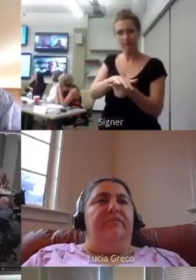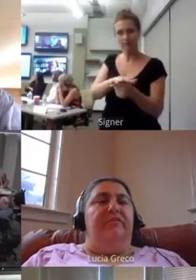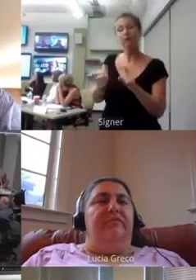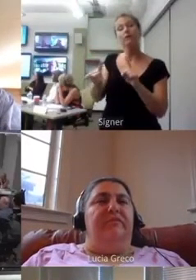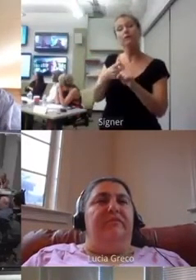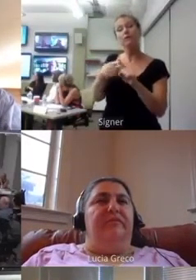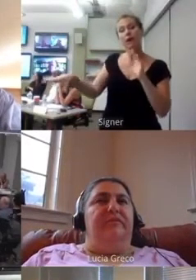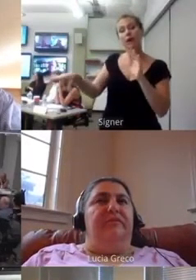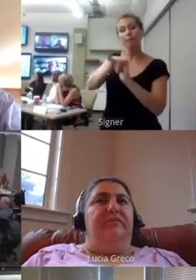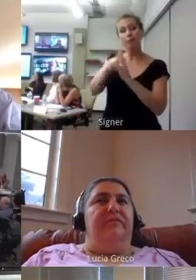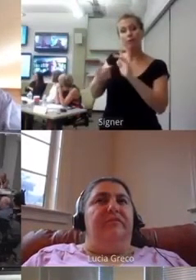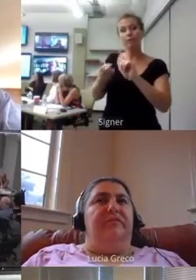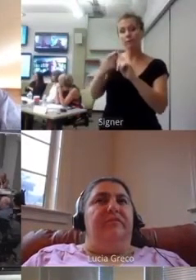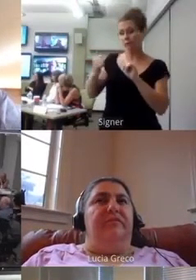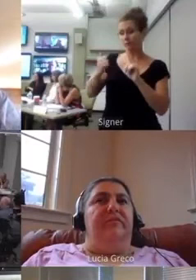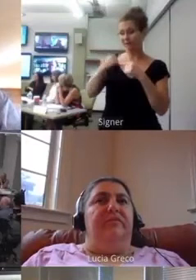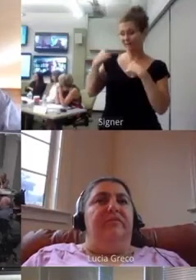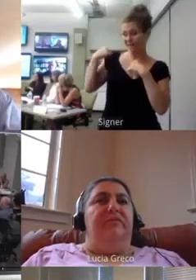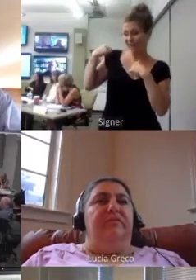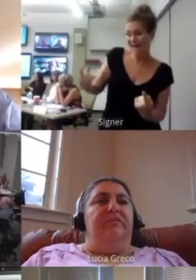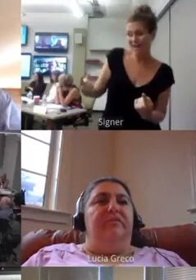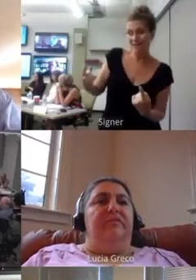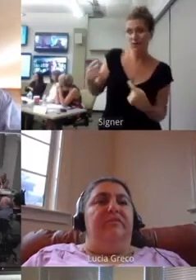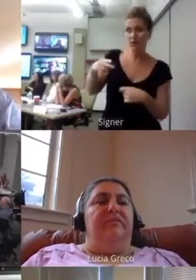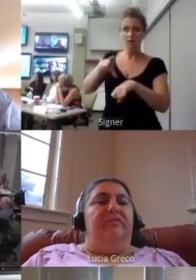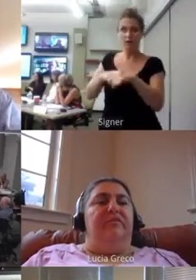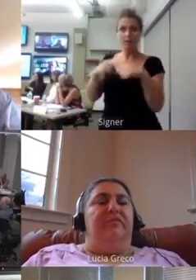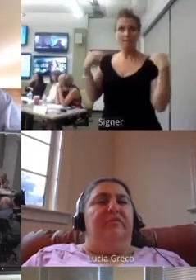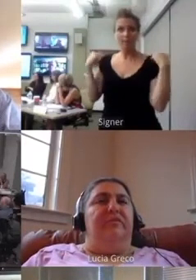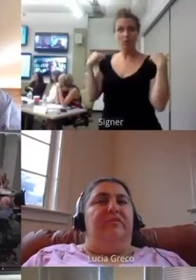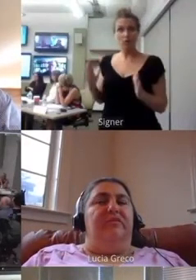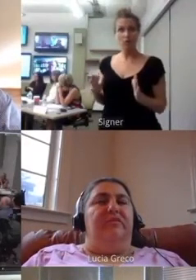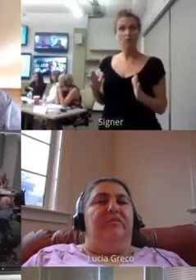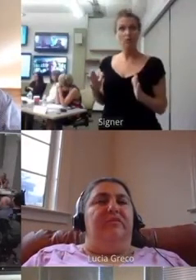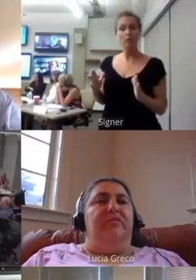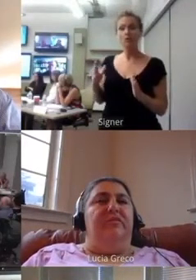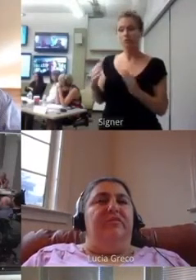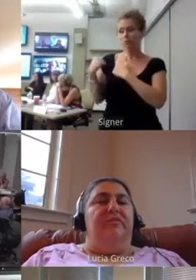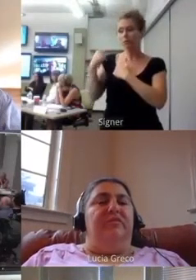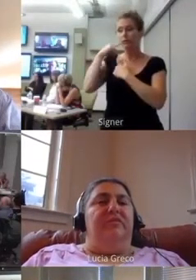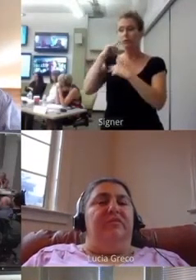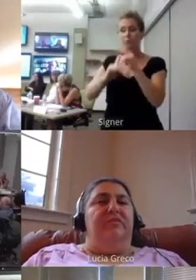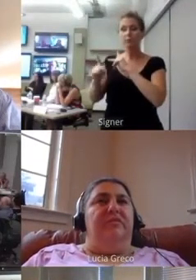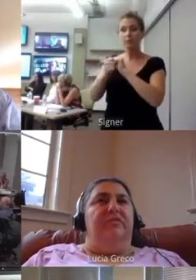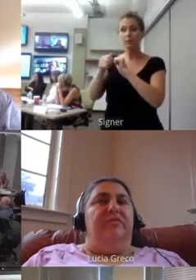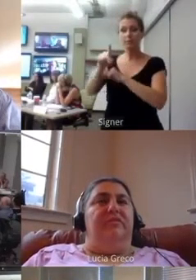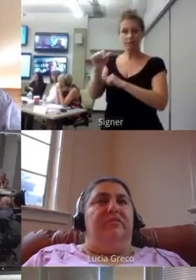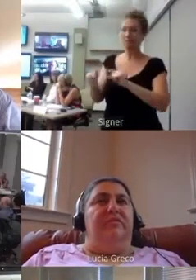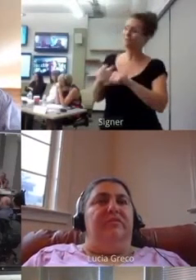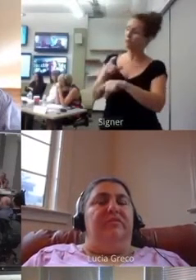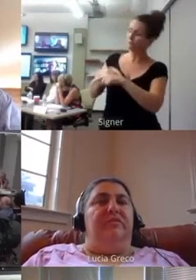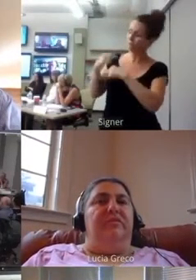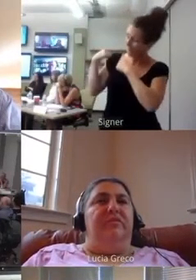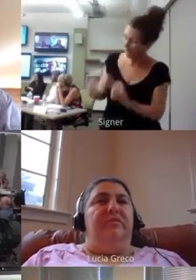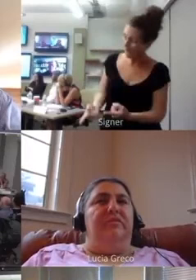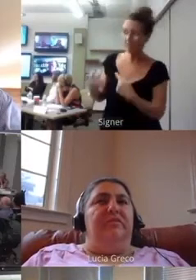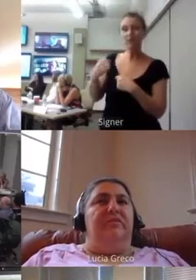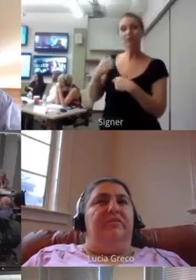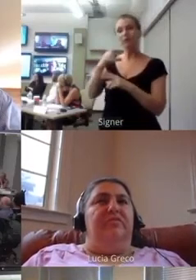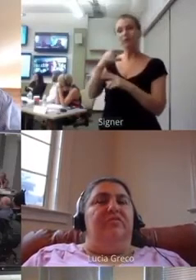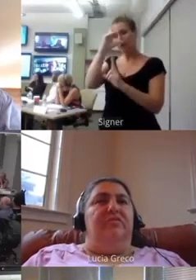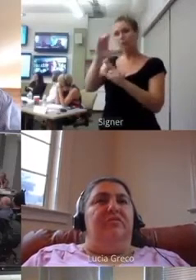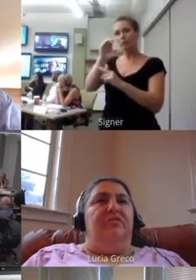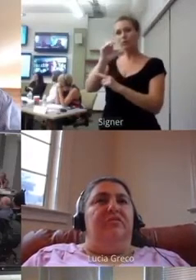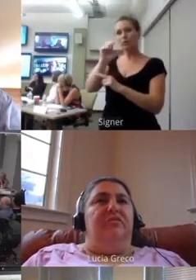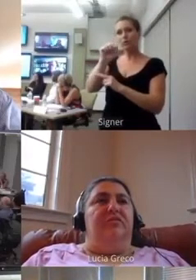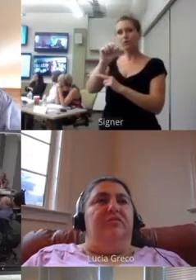first ever national minister responsible for people with disabilities, the Honorable Carla Qualtrough. We are honored